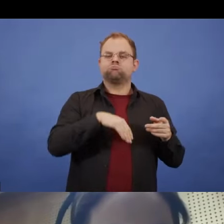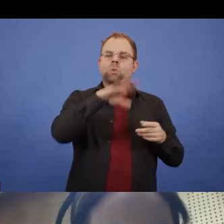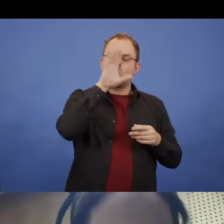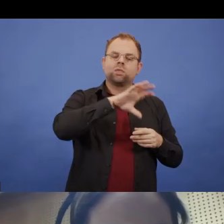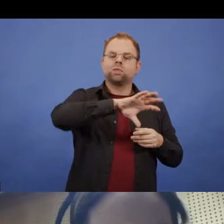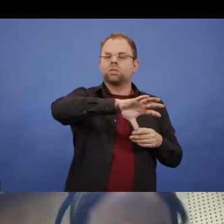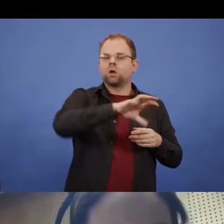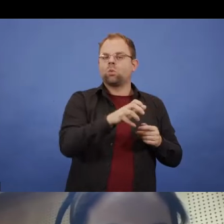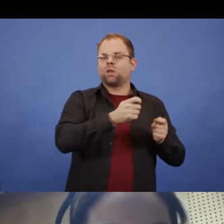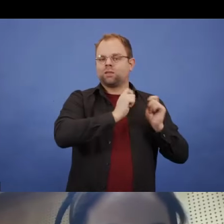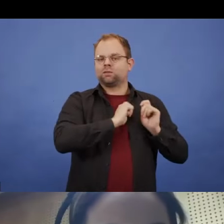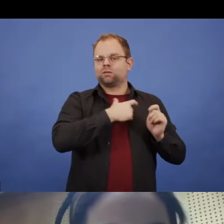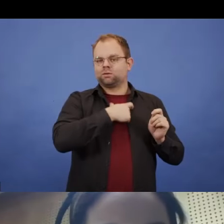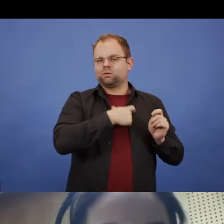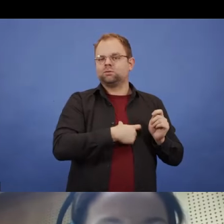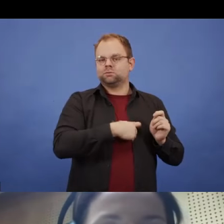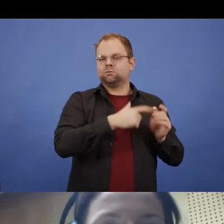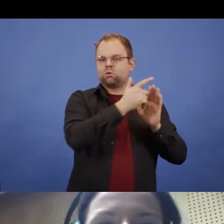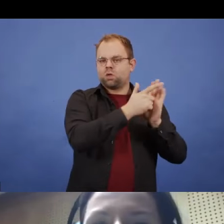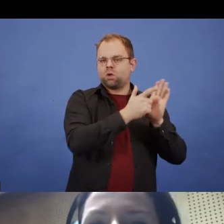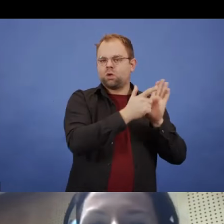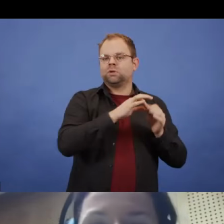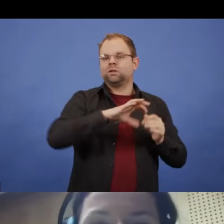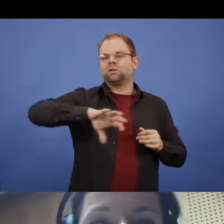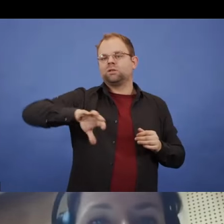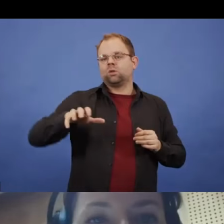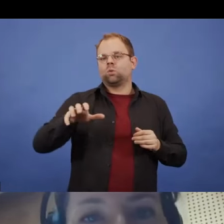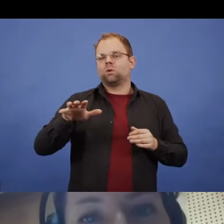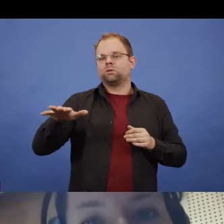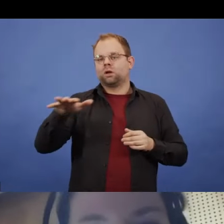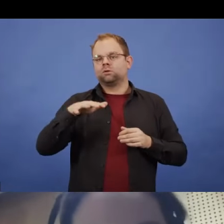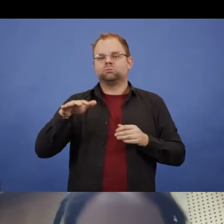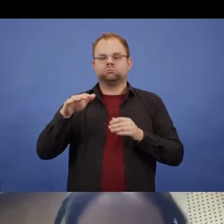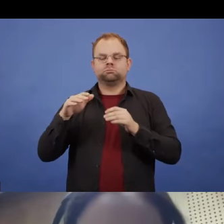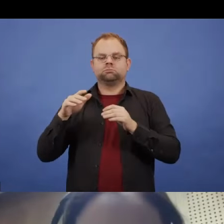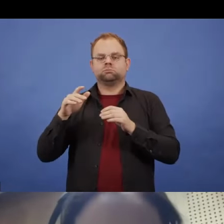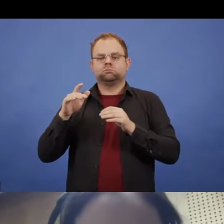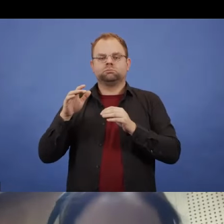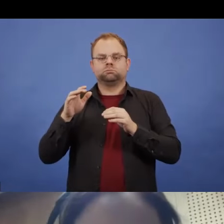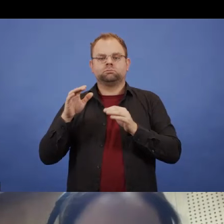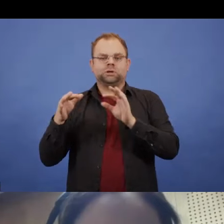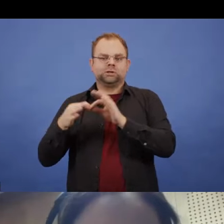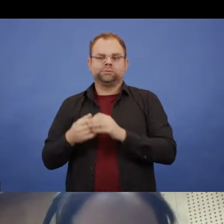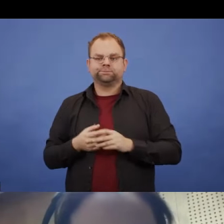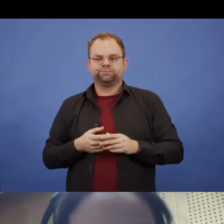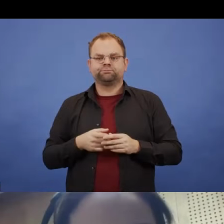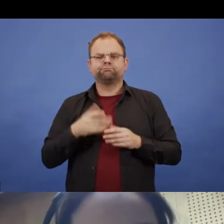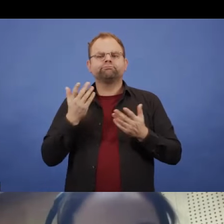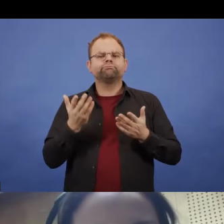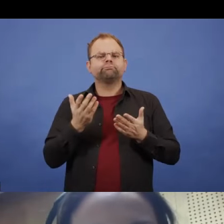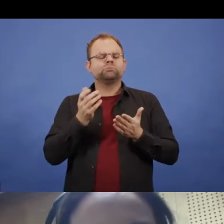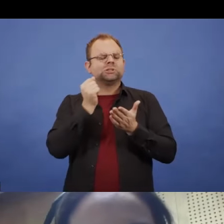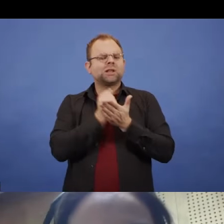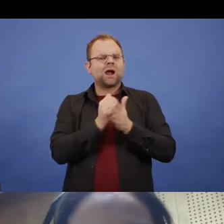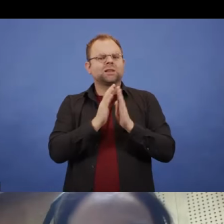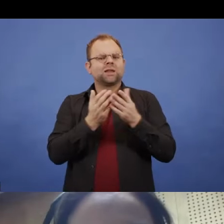is provided by Article 1 of the 1954 Convention relating to the status of stateless